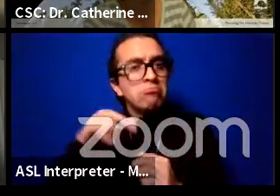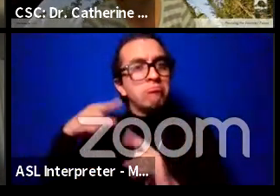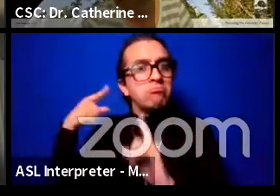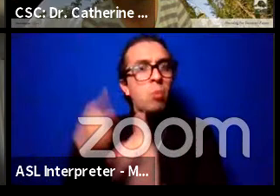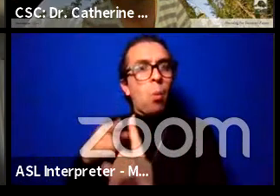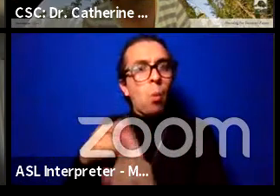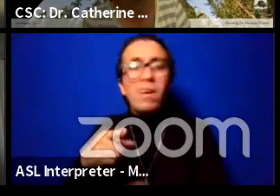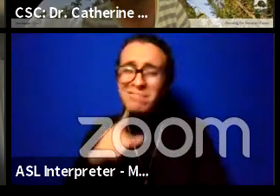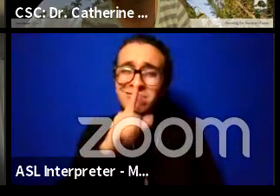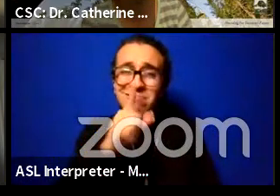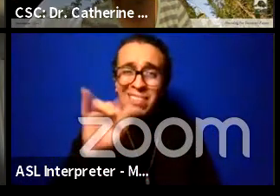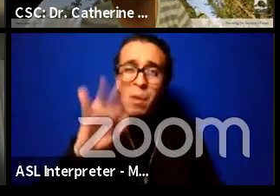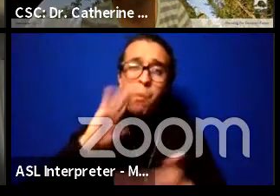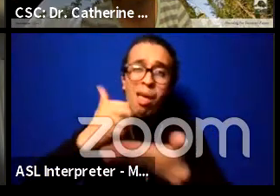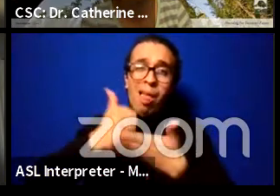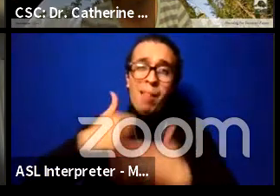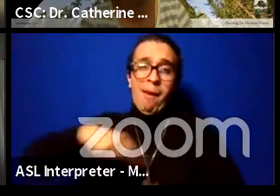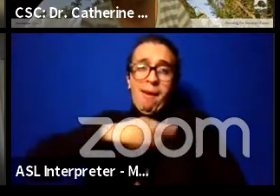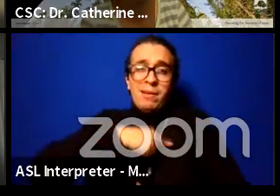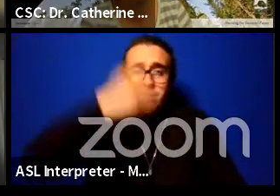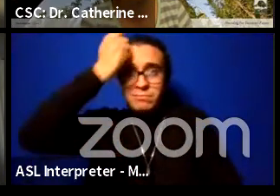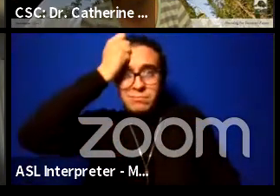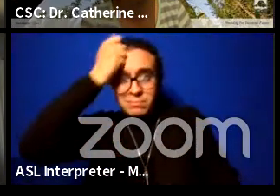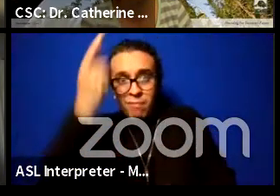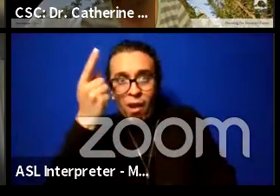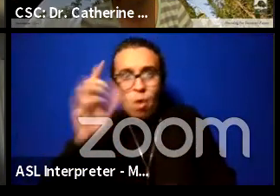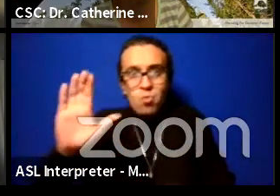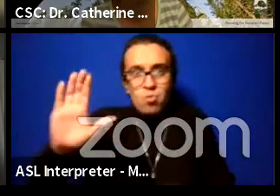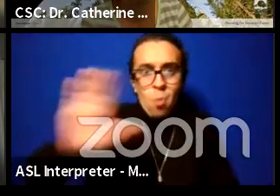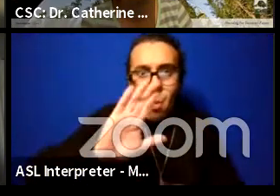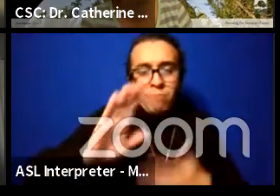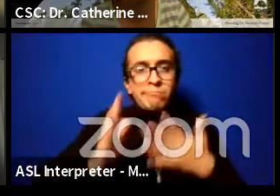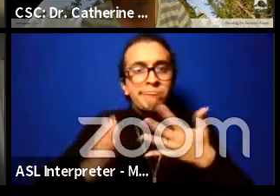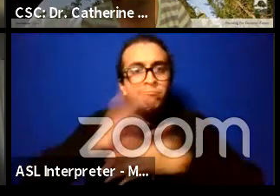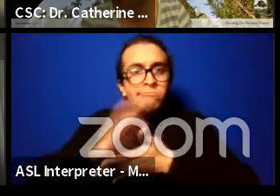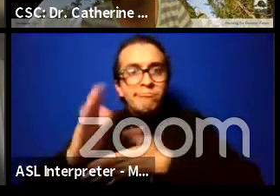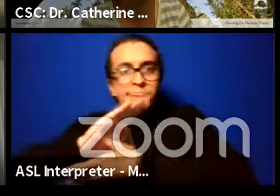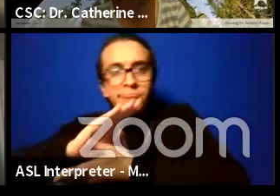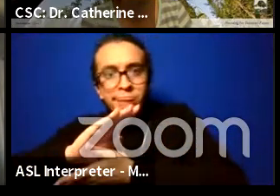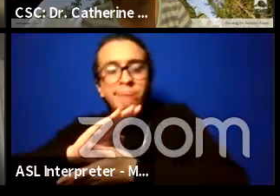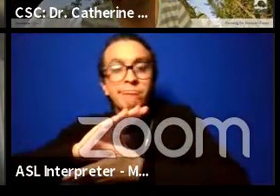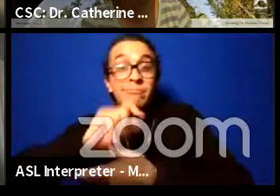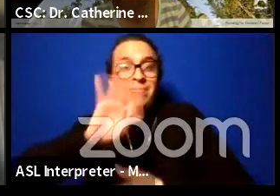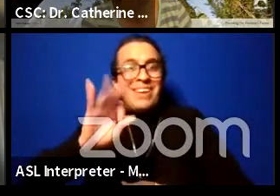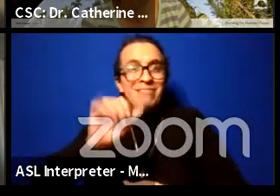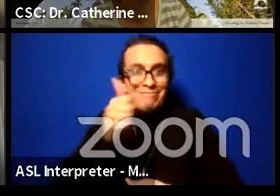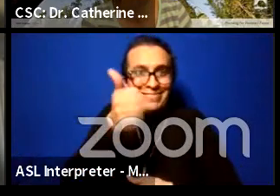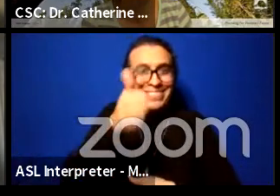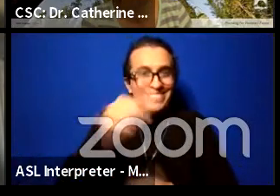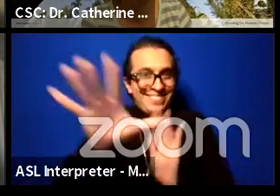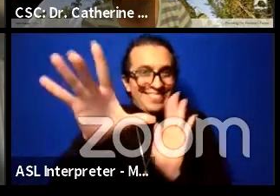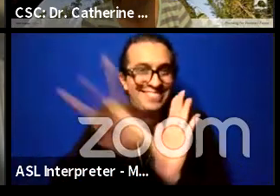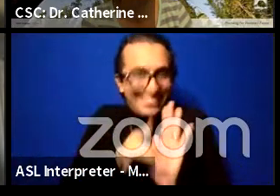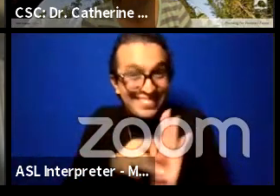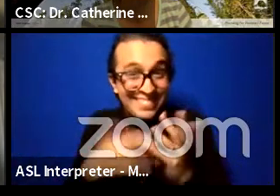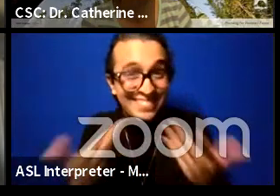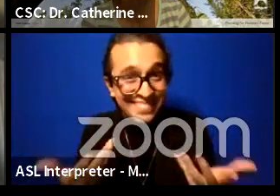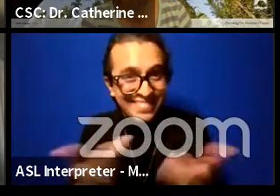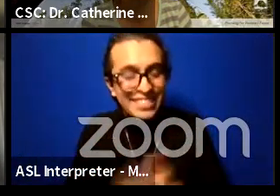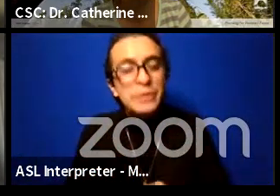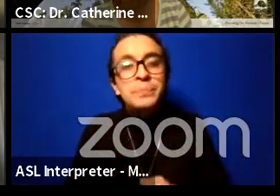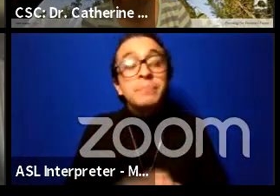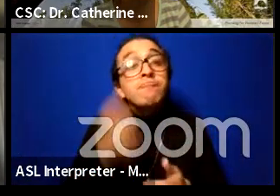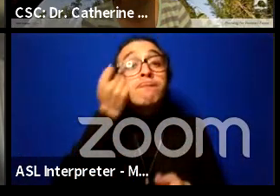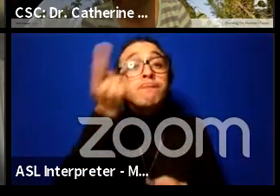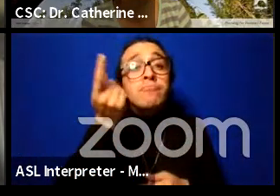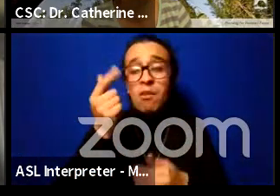us, I should say, know really maybe where some of the priorities lie just by self-selection alone. Not all